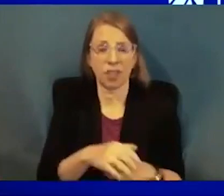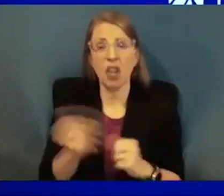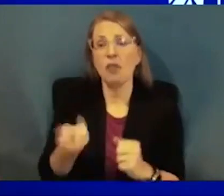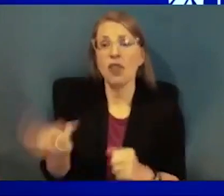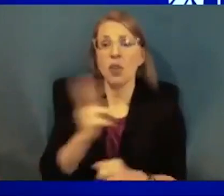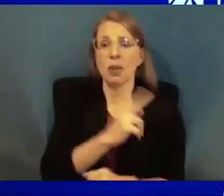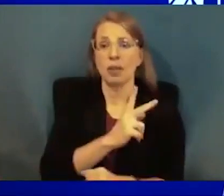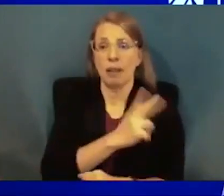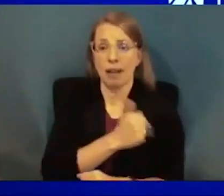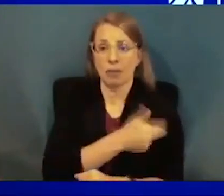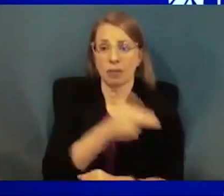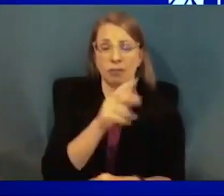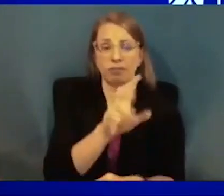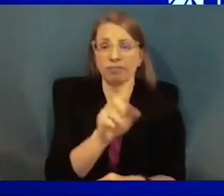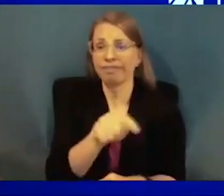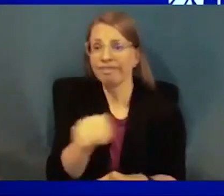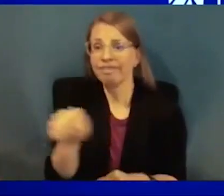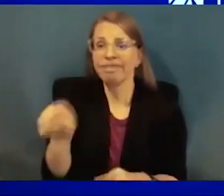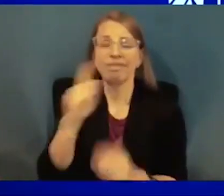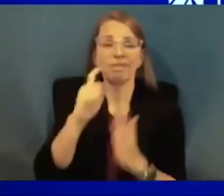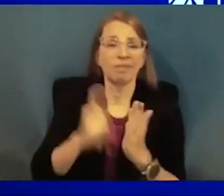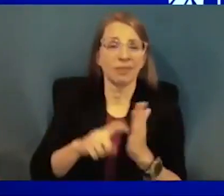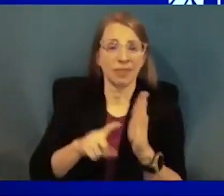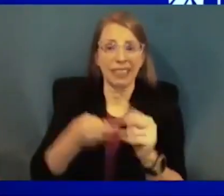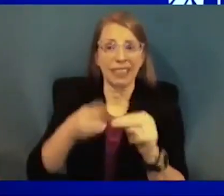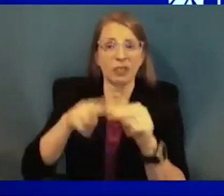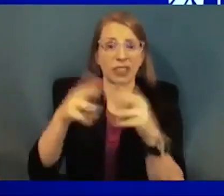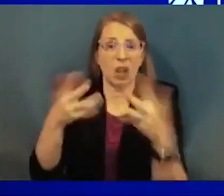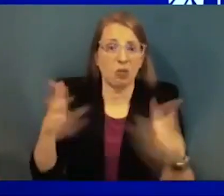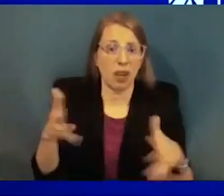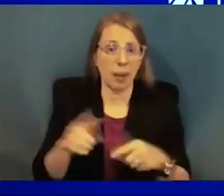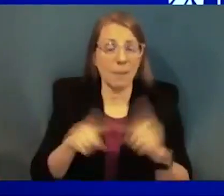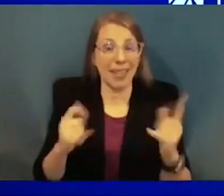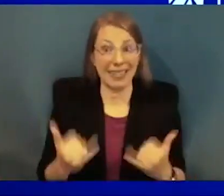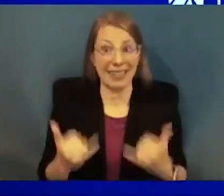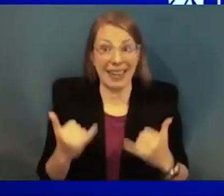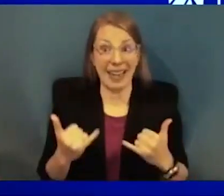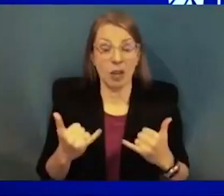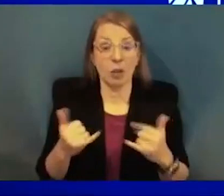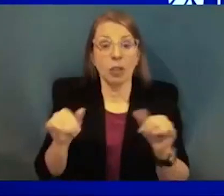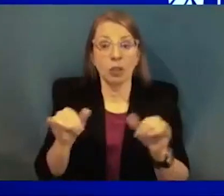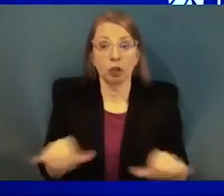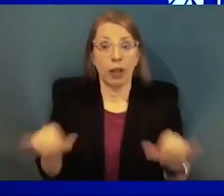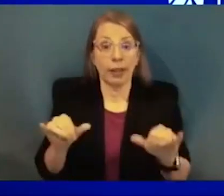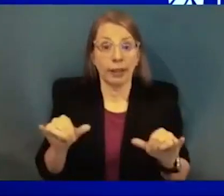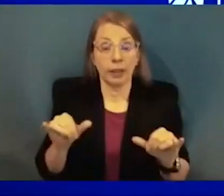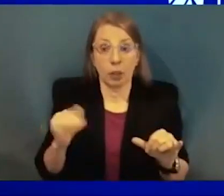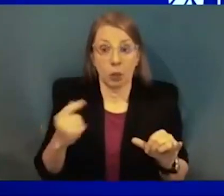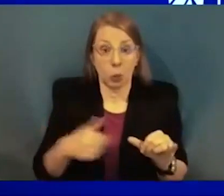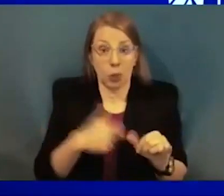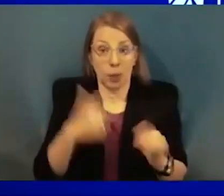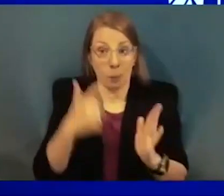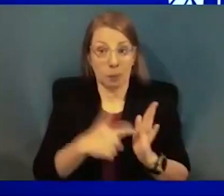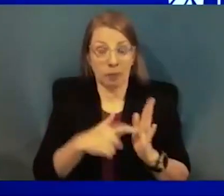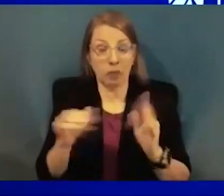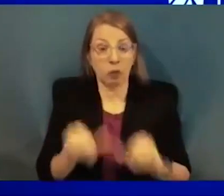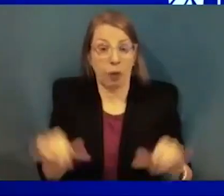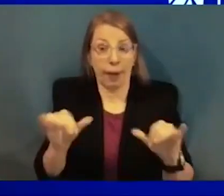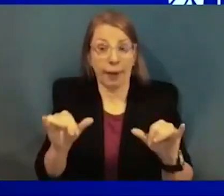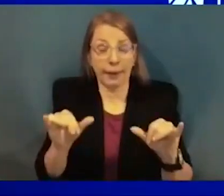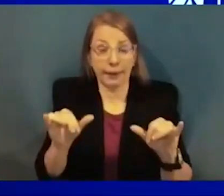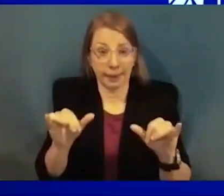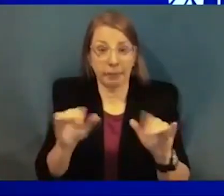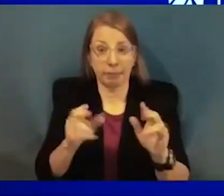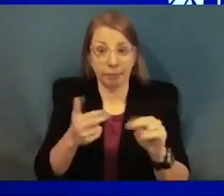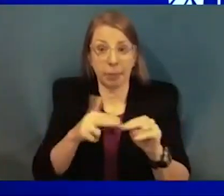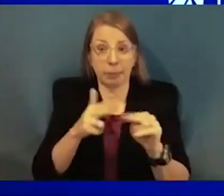that had seen an increase already. But certainly now that trend, what we are seeing, the trend continues to be seen in